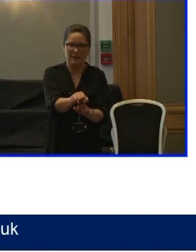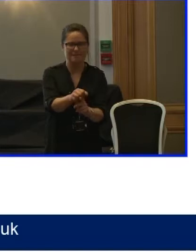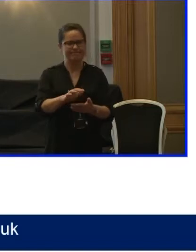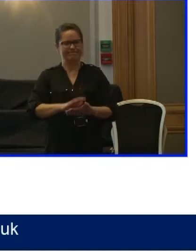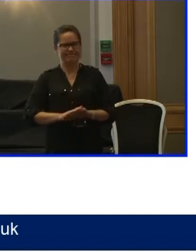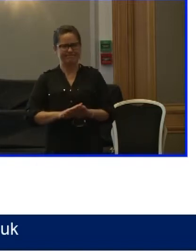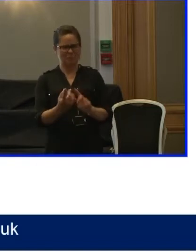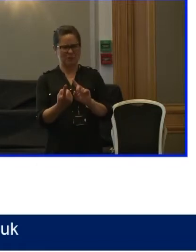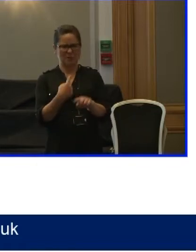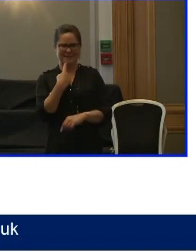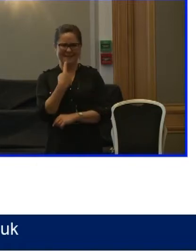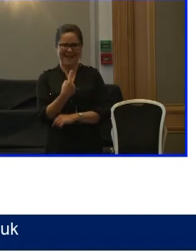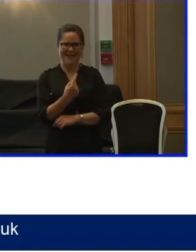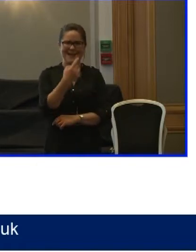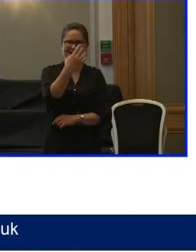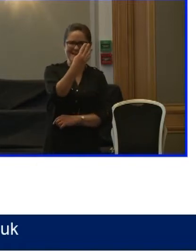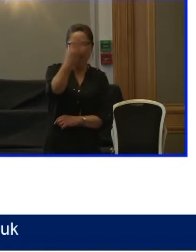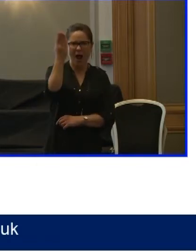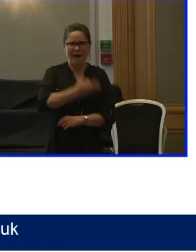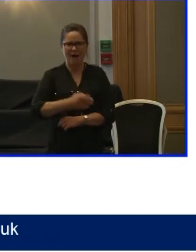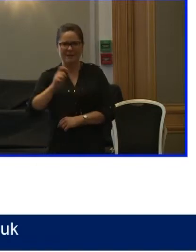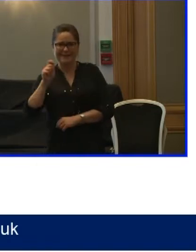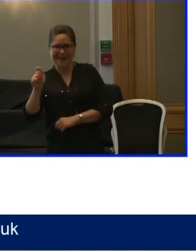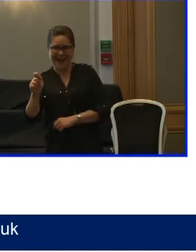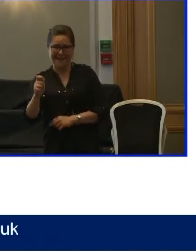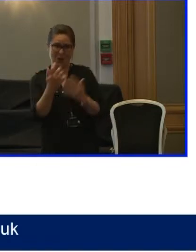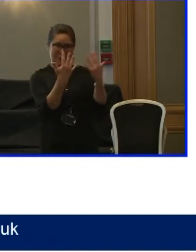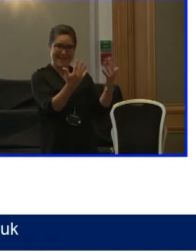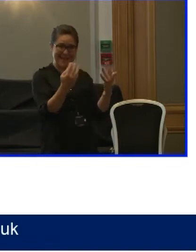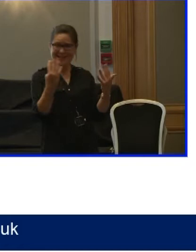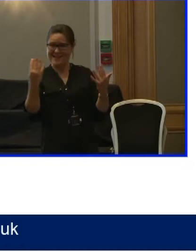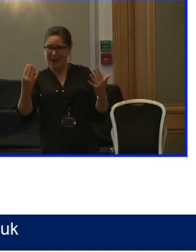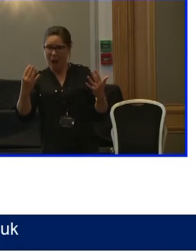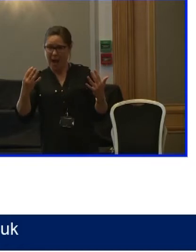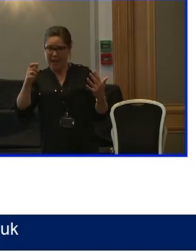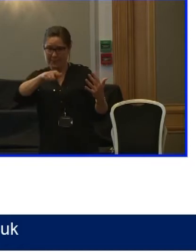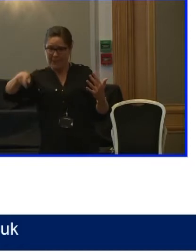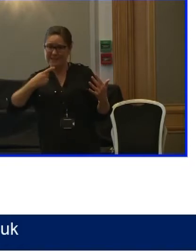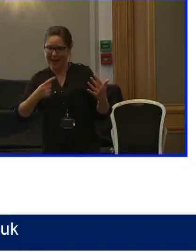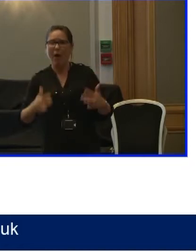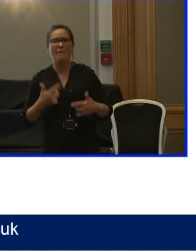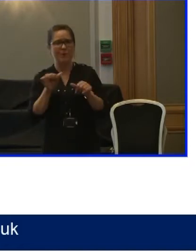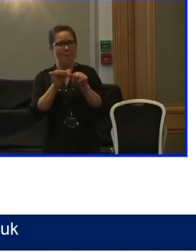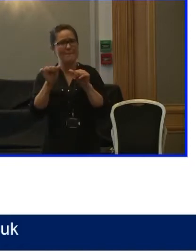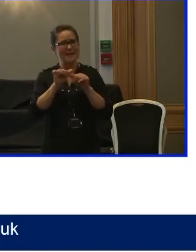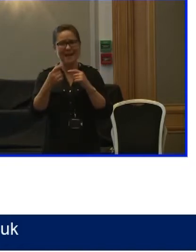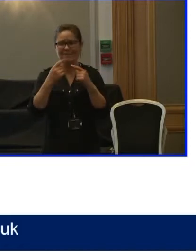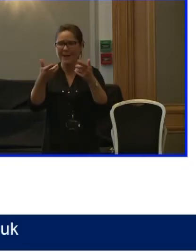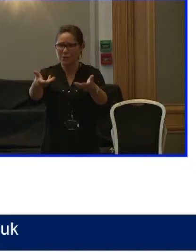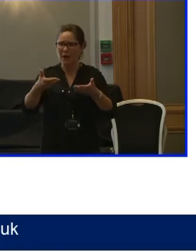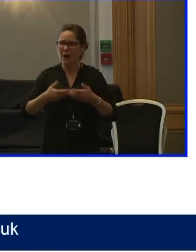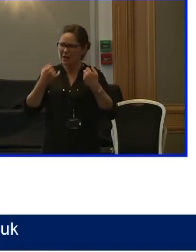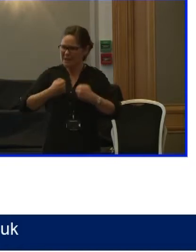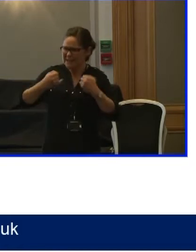10 respondents feel better informed because they're in contact with us, and a quarter feel specifically more confident about their